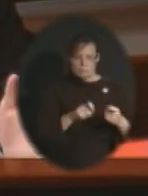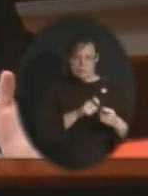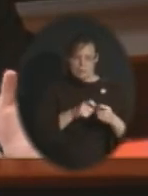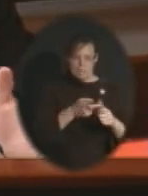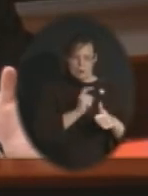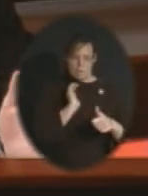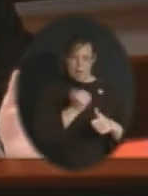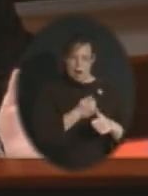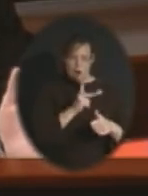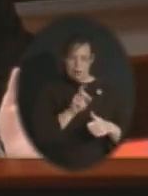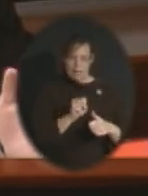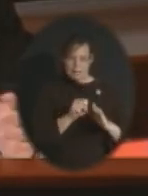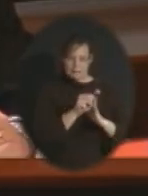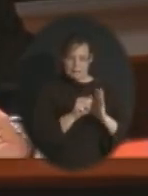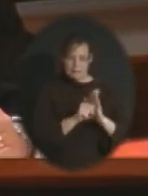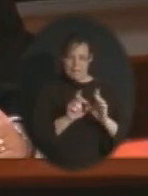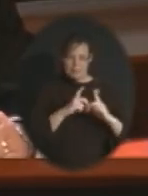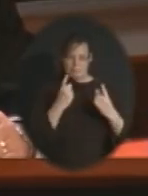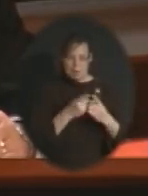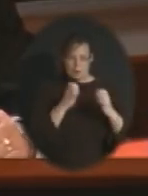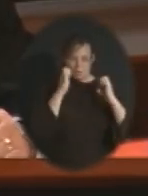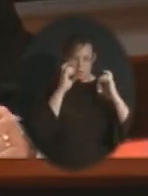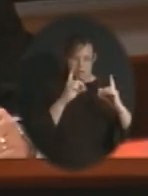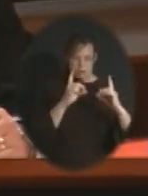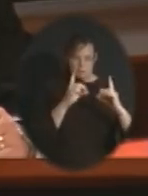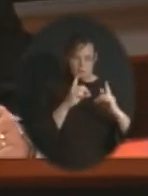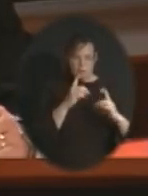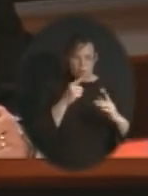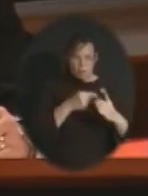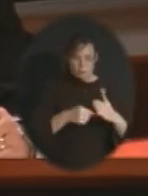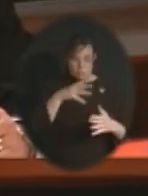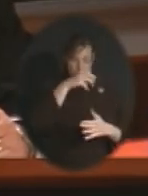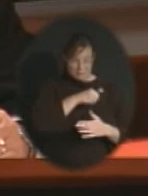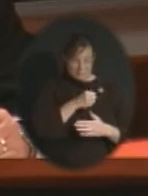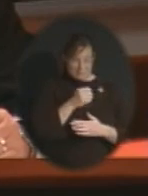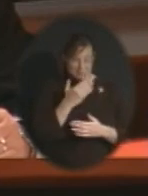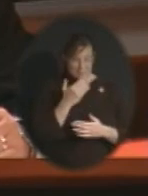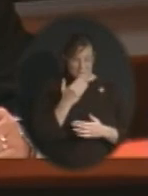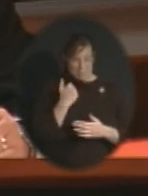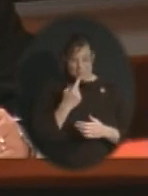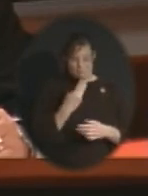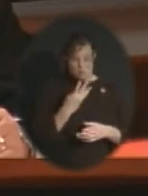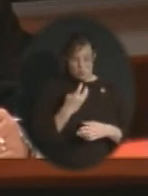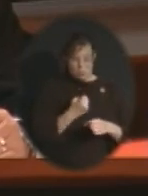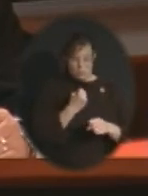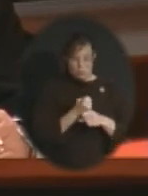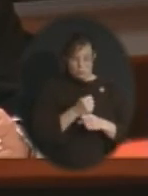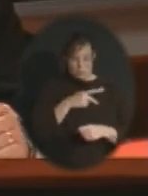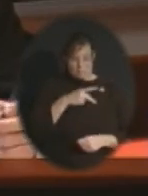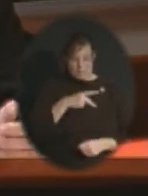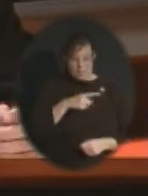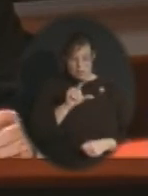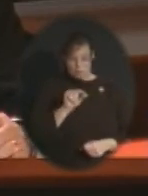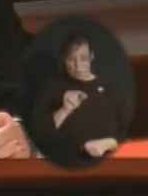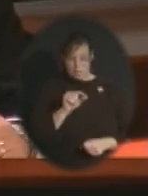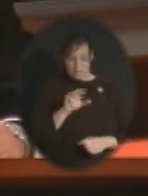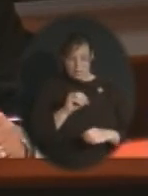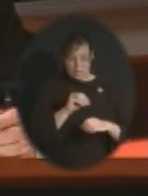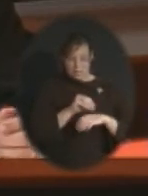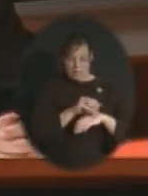our Kansas State Department of Education. What's been missing for the last couple of years in Kansas is a P20 council. It has gone